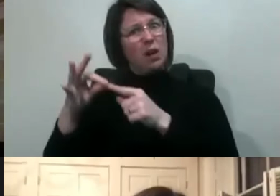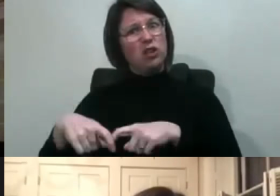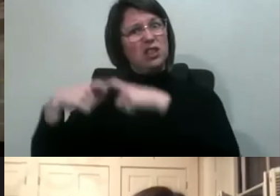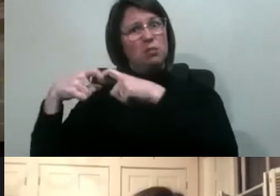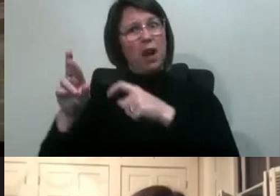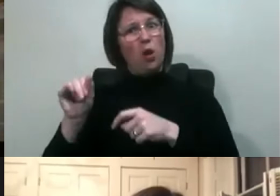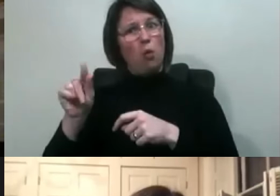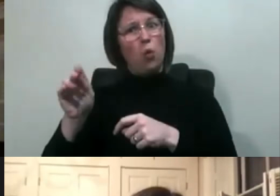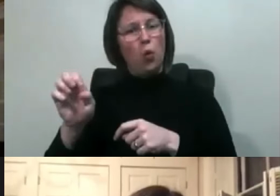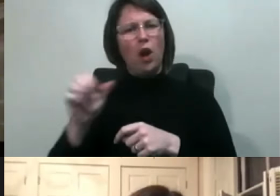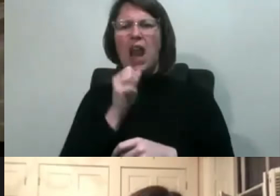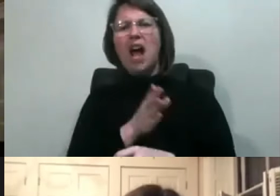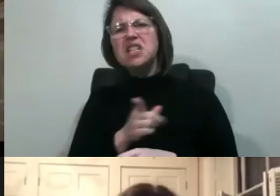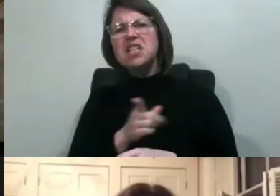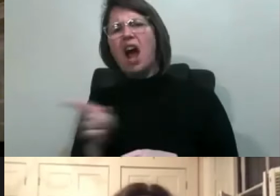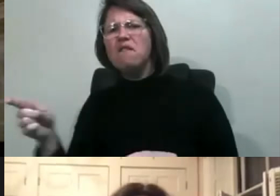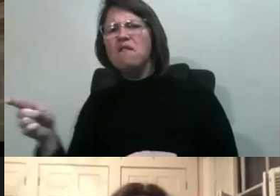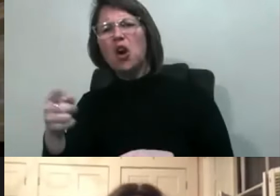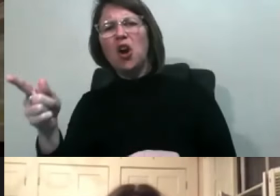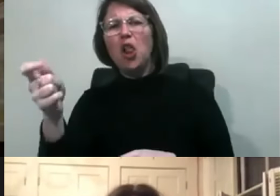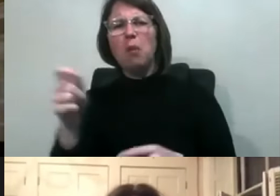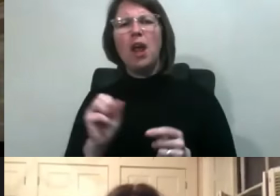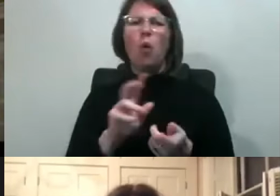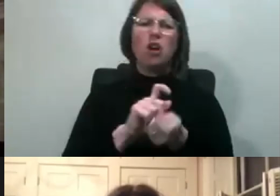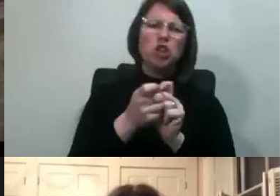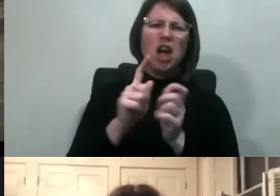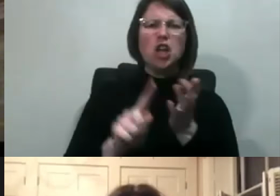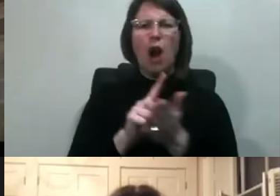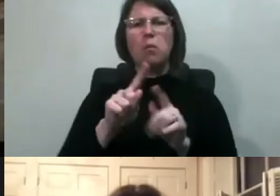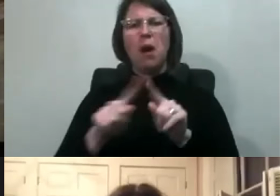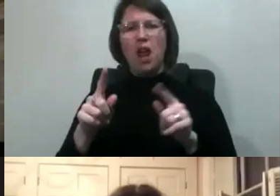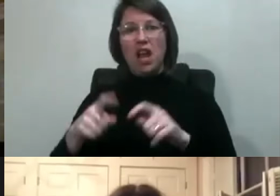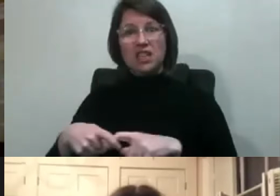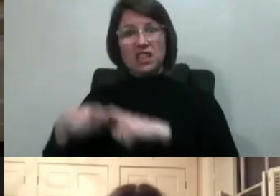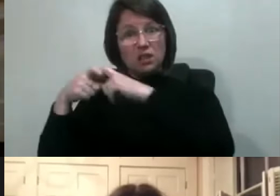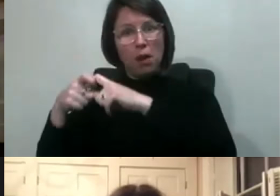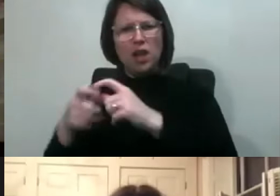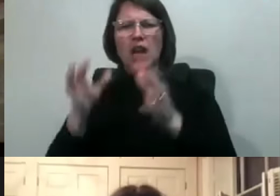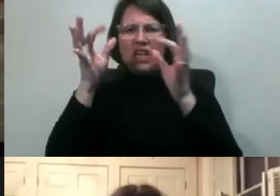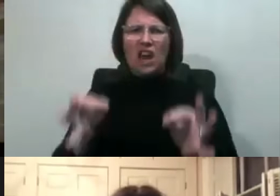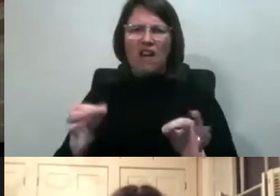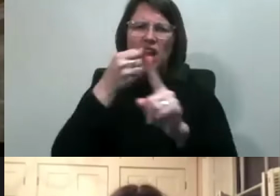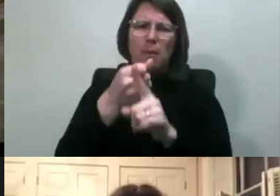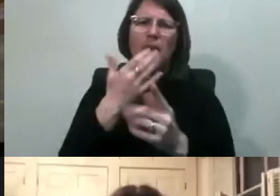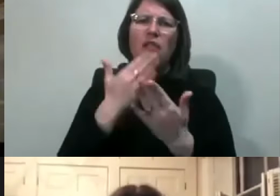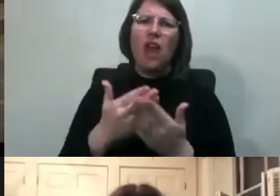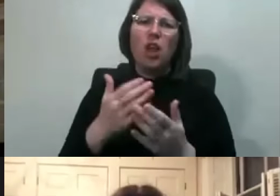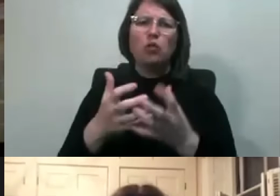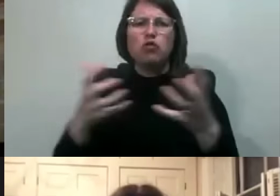much diverting a route a little bit or changing the hours a little bit, but we're definitely impacting them. Thanks very much for listening to me,